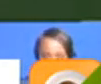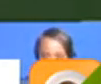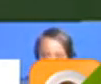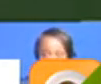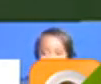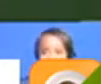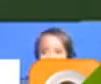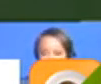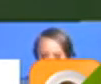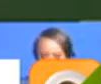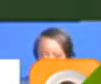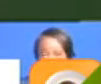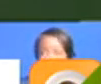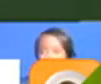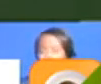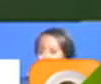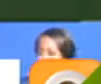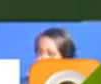secure,